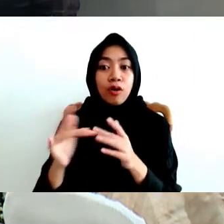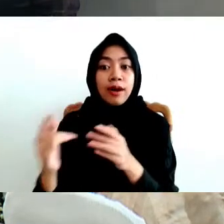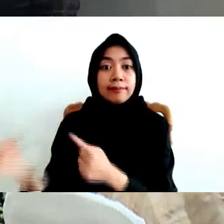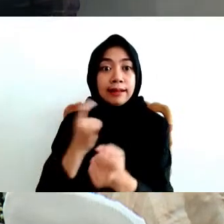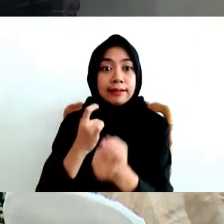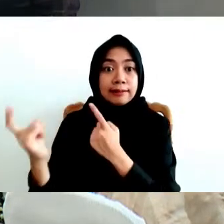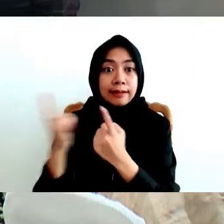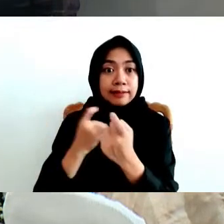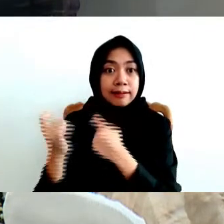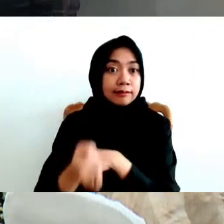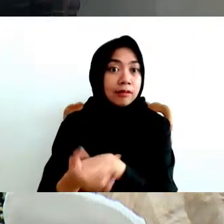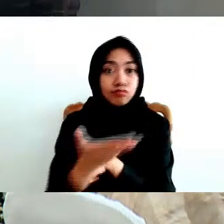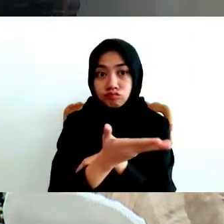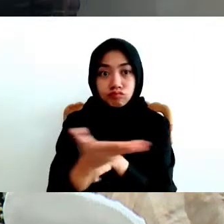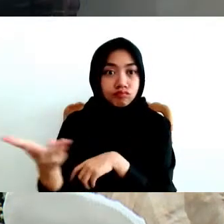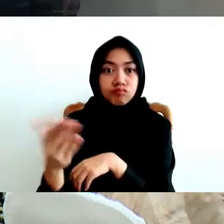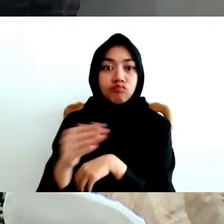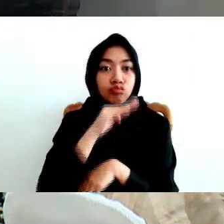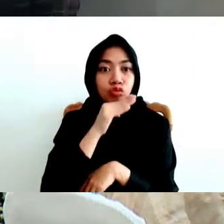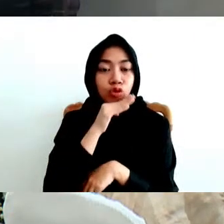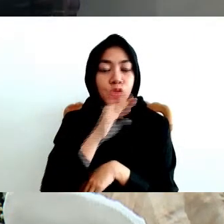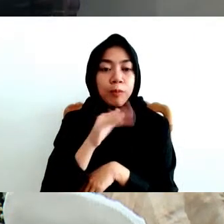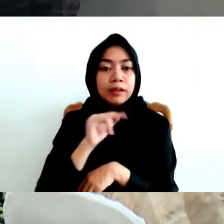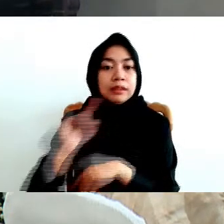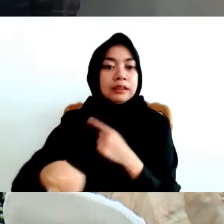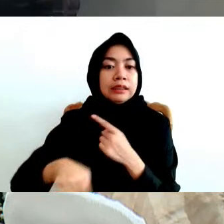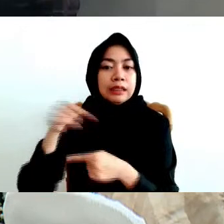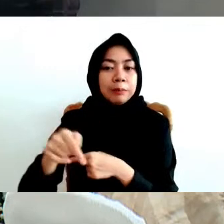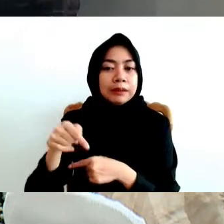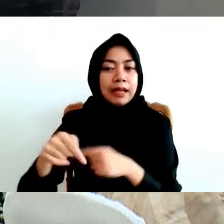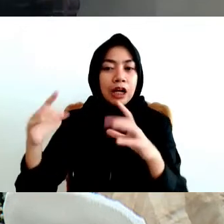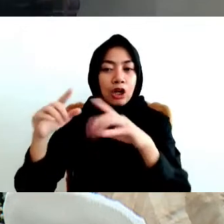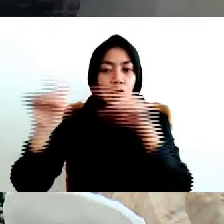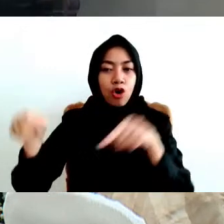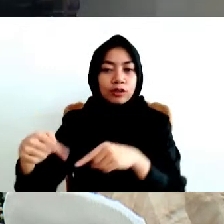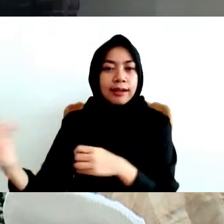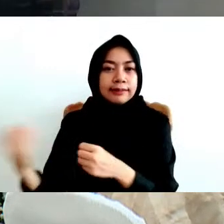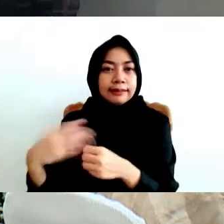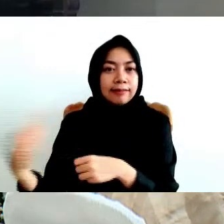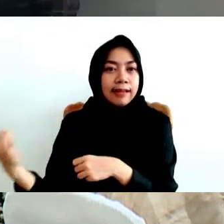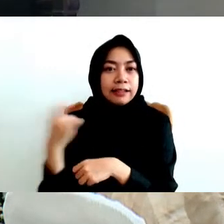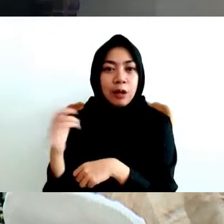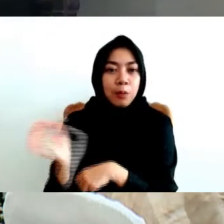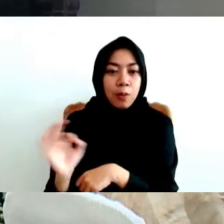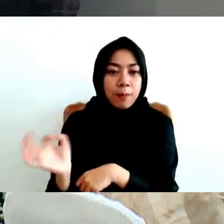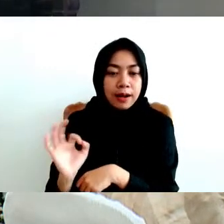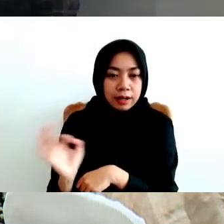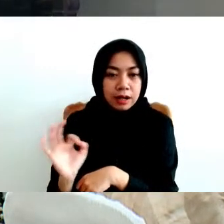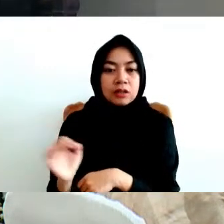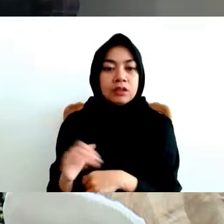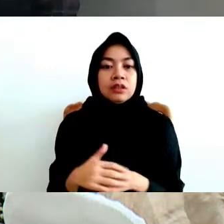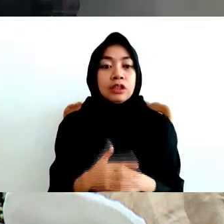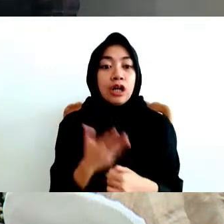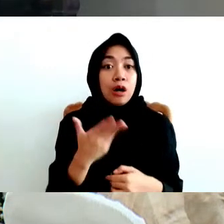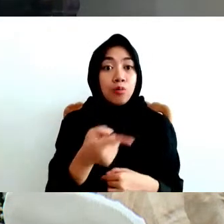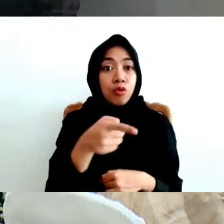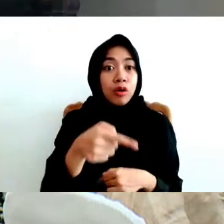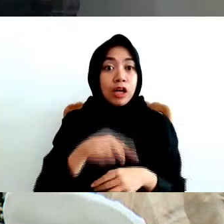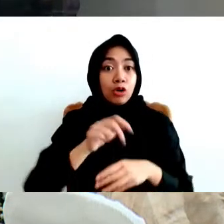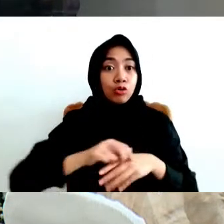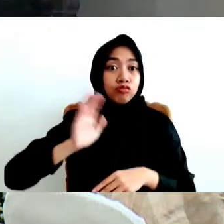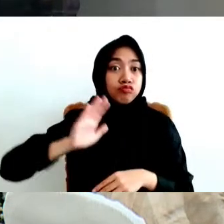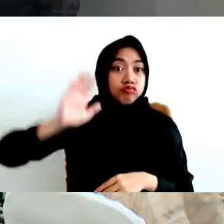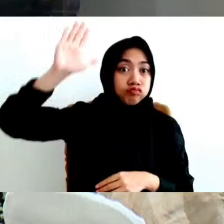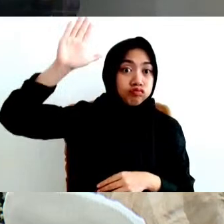because until now there is no questions, I think I will go to one of those hanging hands.